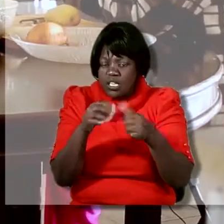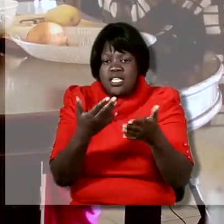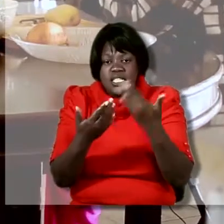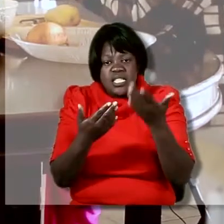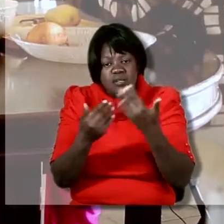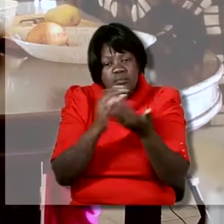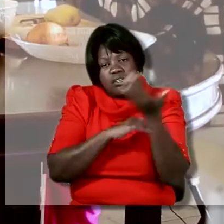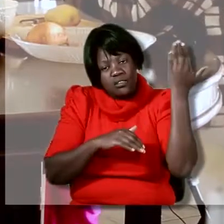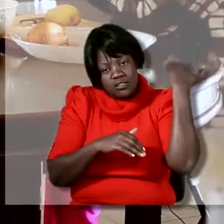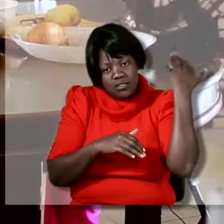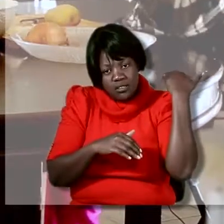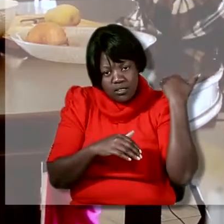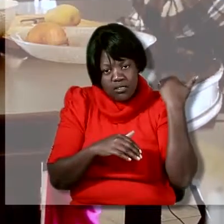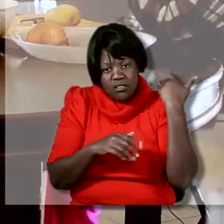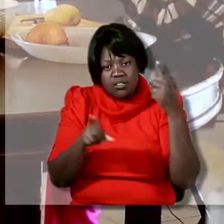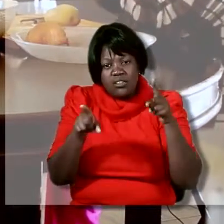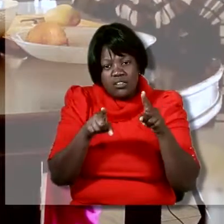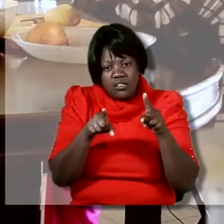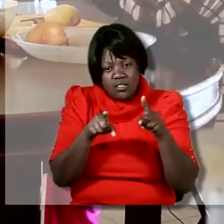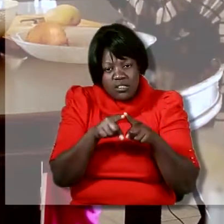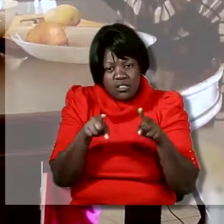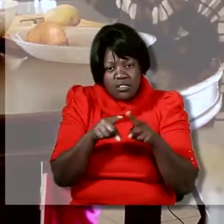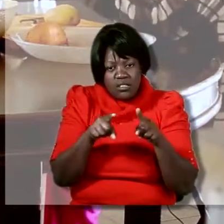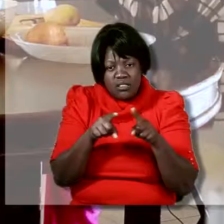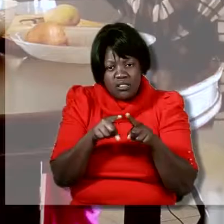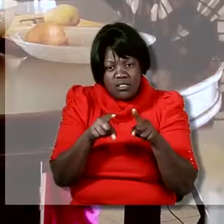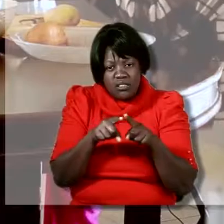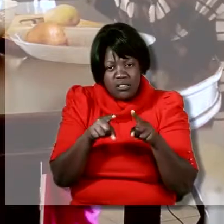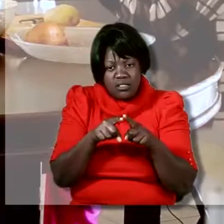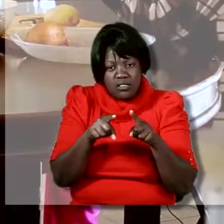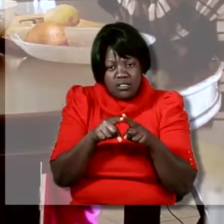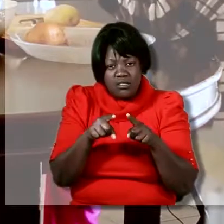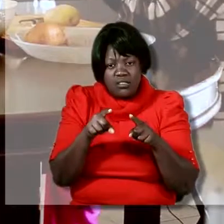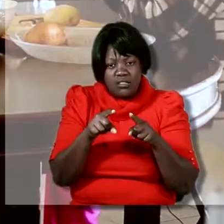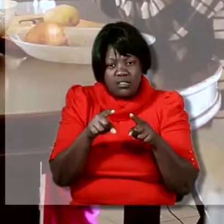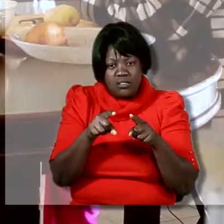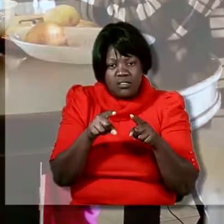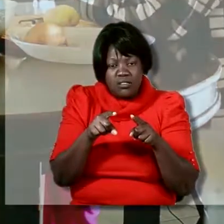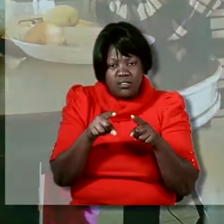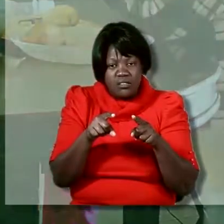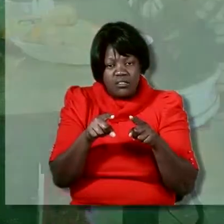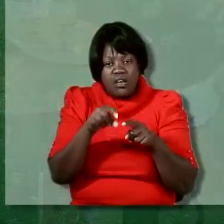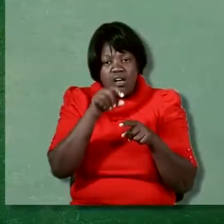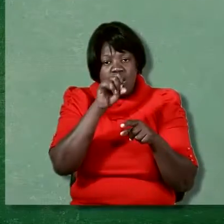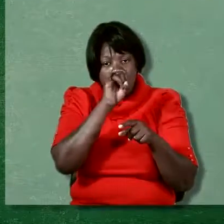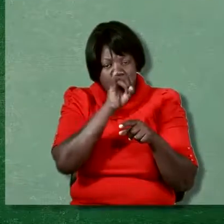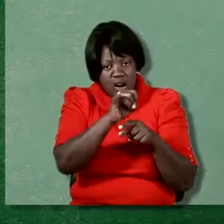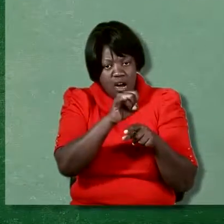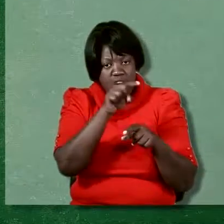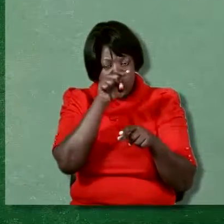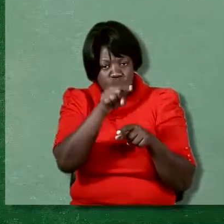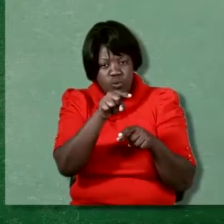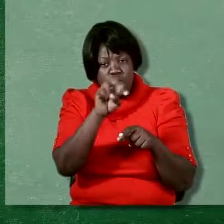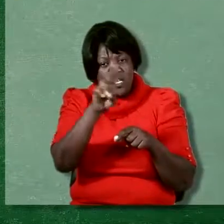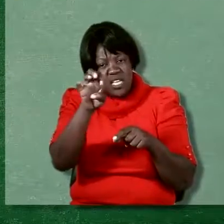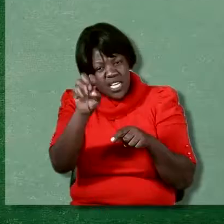all persons involved, whether it is I, you, he, she, them. The simple